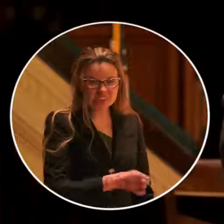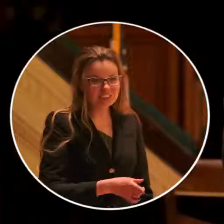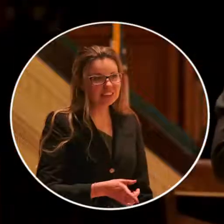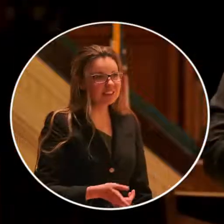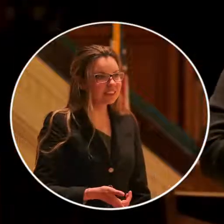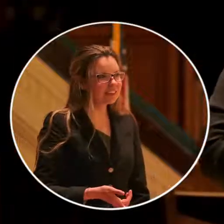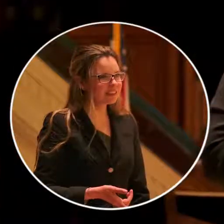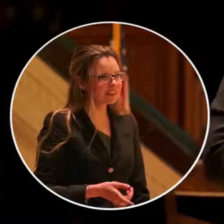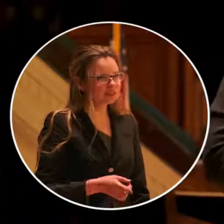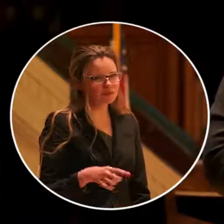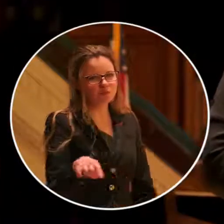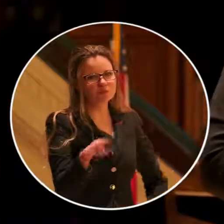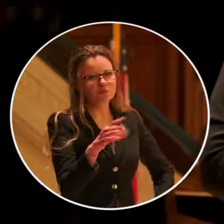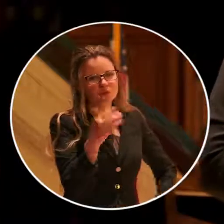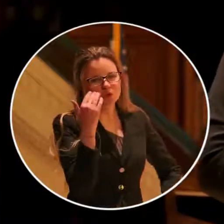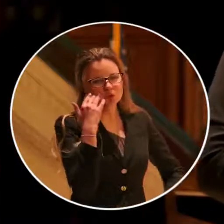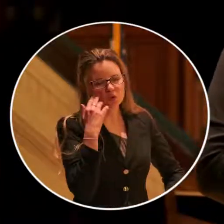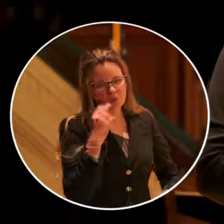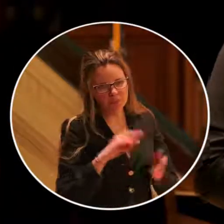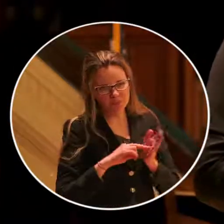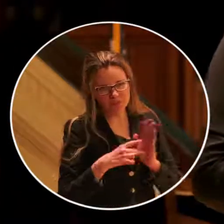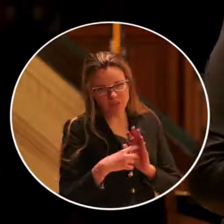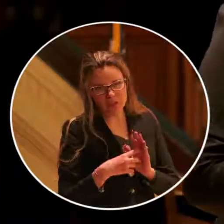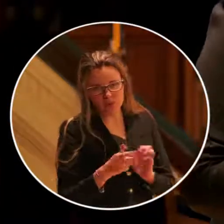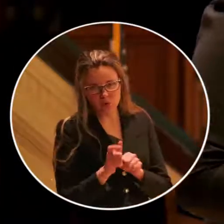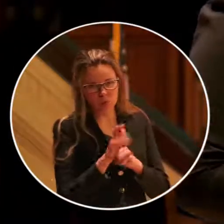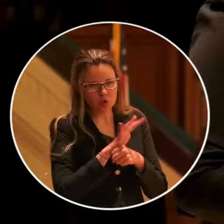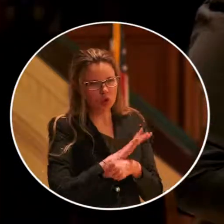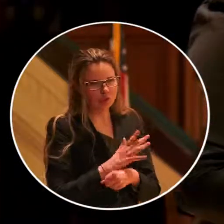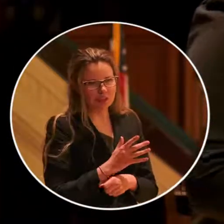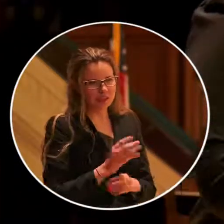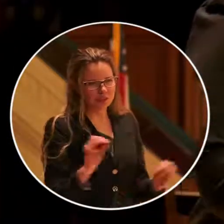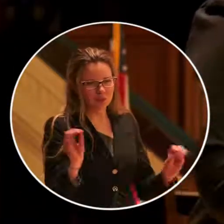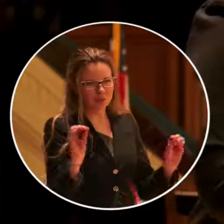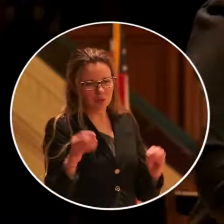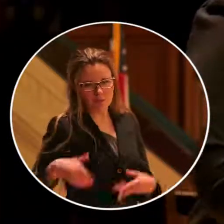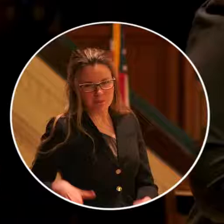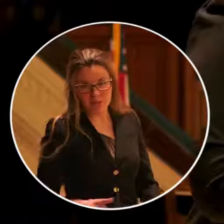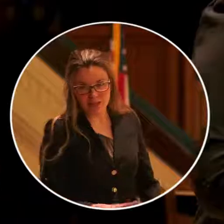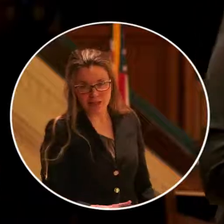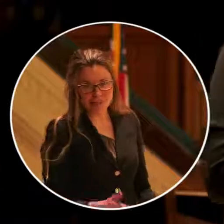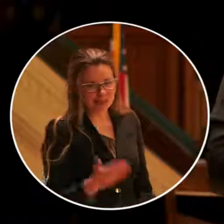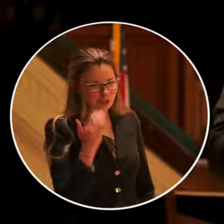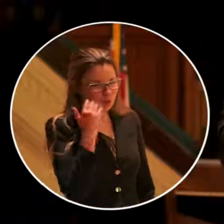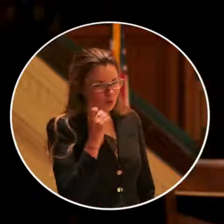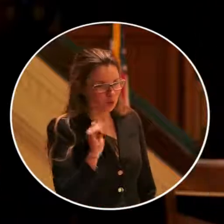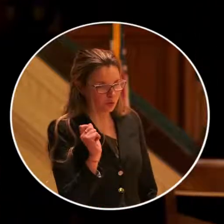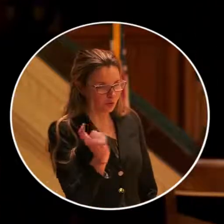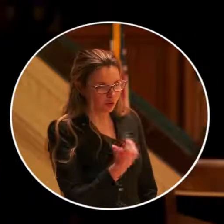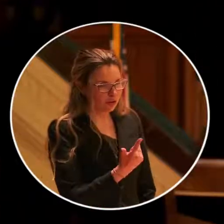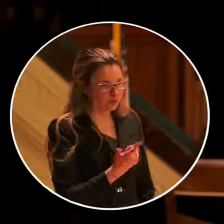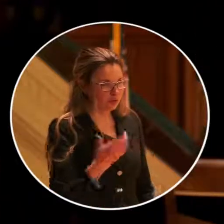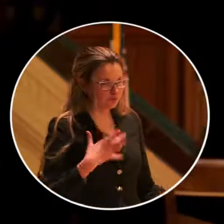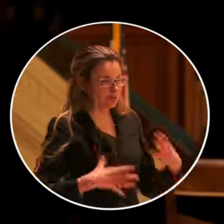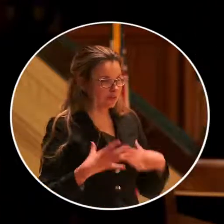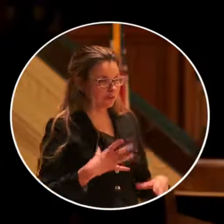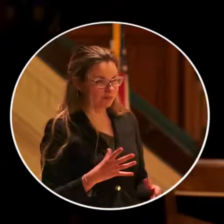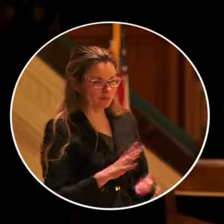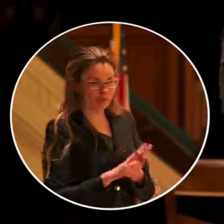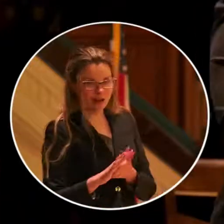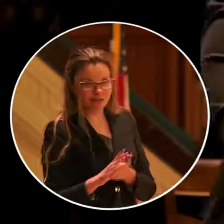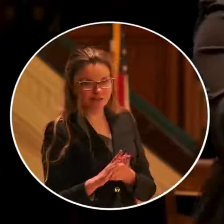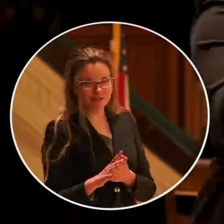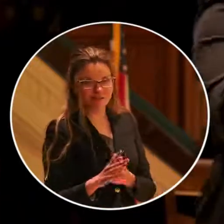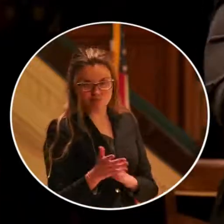Don't act like you all have been wearing regular pants this whole COVID time. You haven't. I know you all put on real pants to come here tonight, so congratulations to